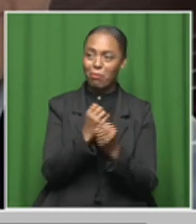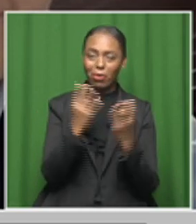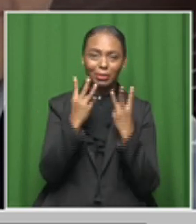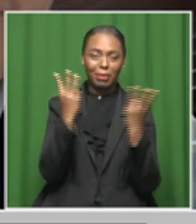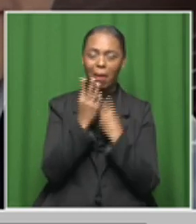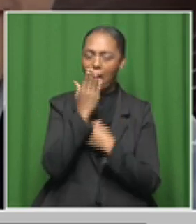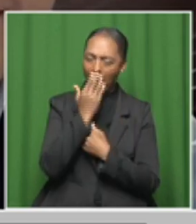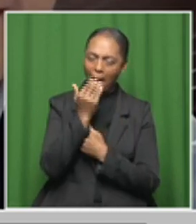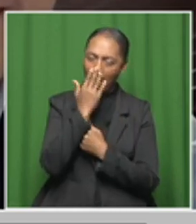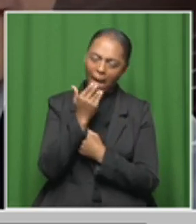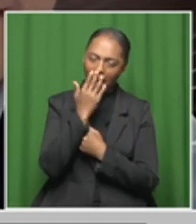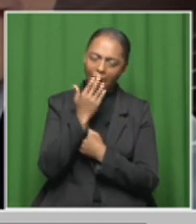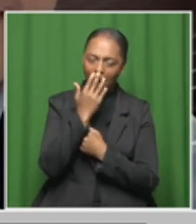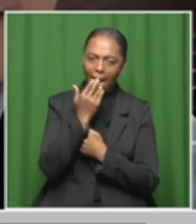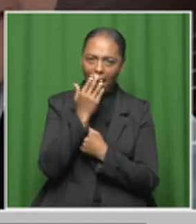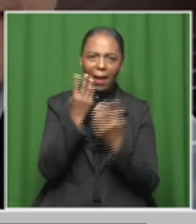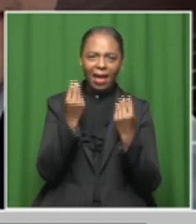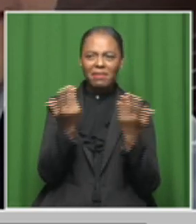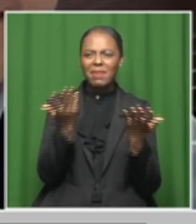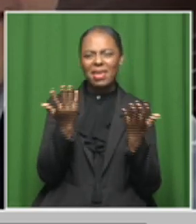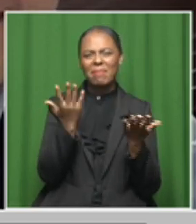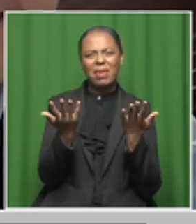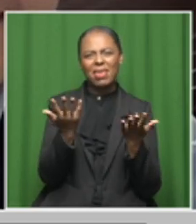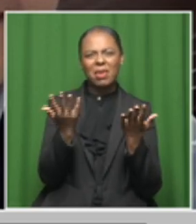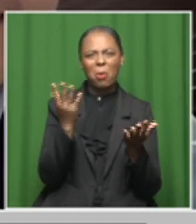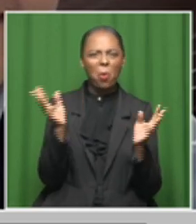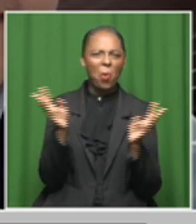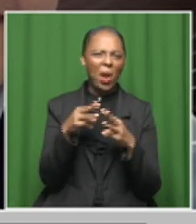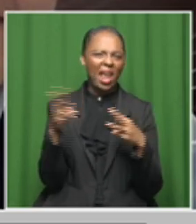people. Perhaps it's maybe with this weather we've been going through.